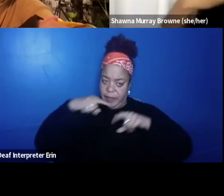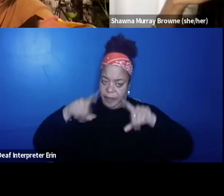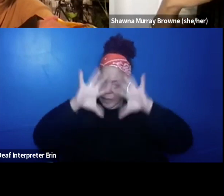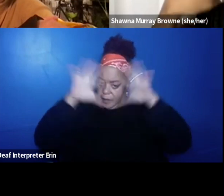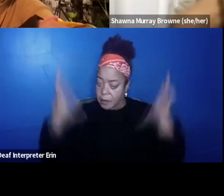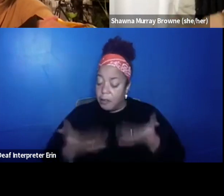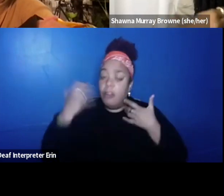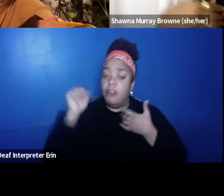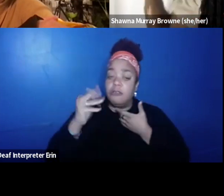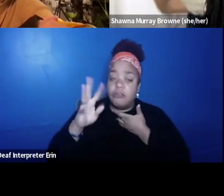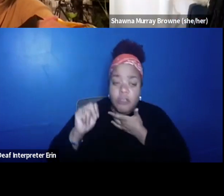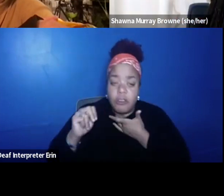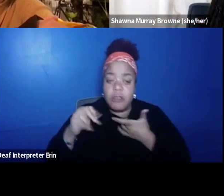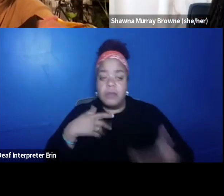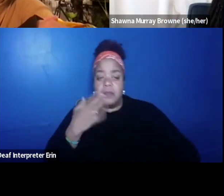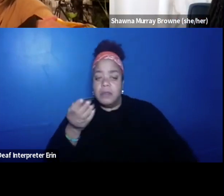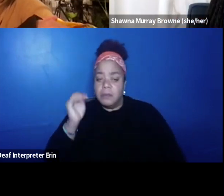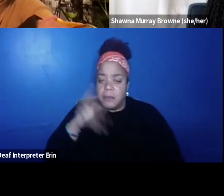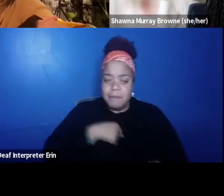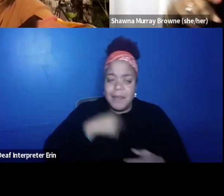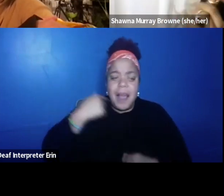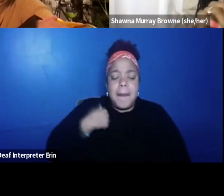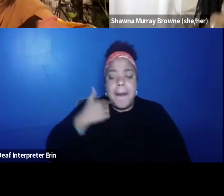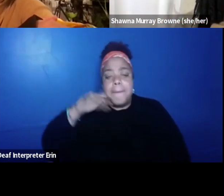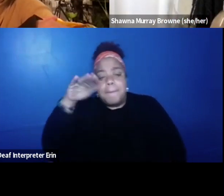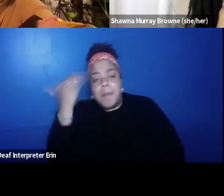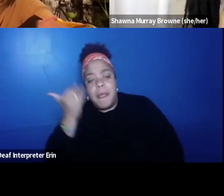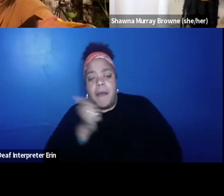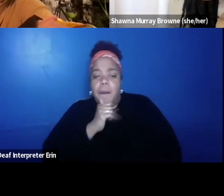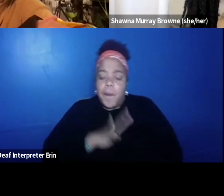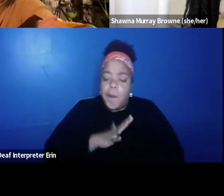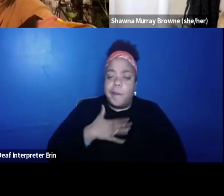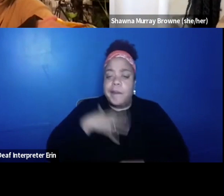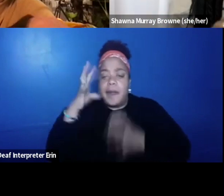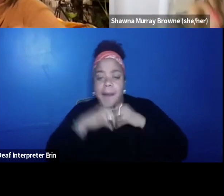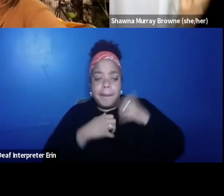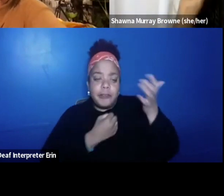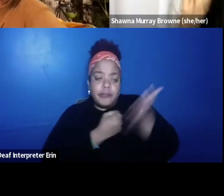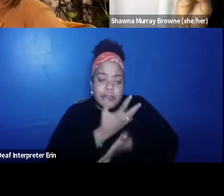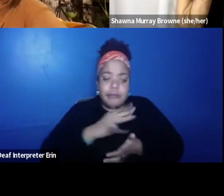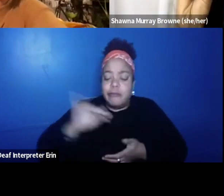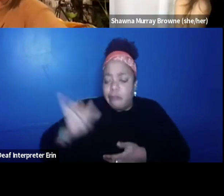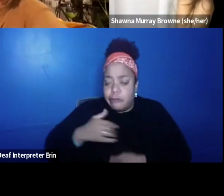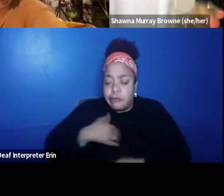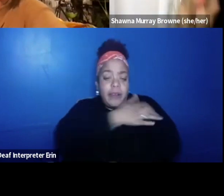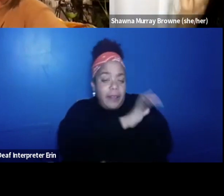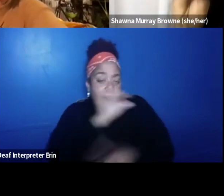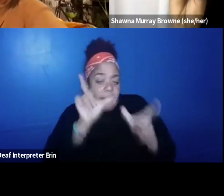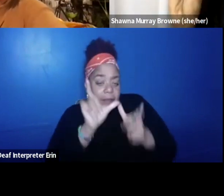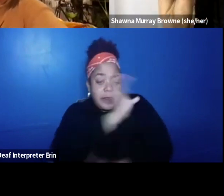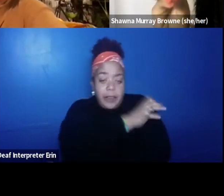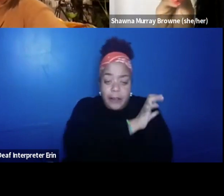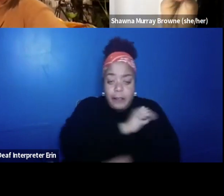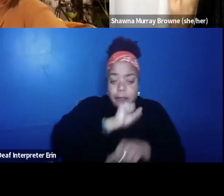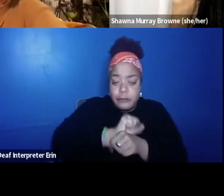an abolitionist, and as a licensed clinical social worker. Number two, super important that